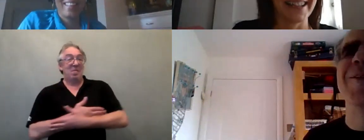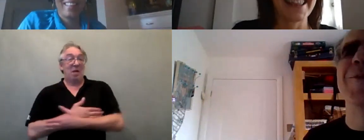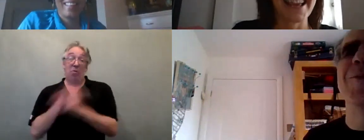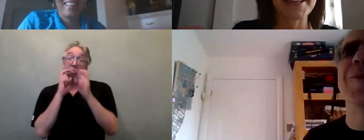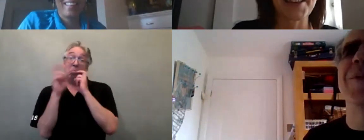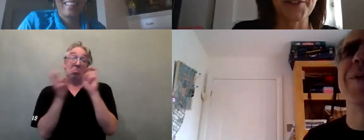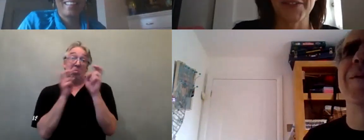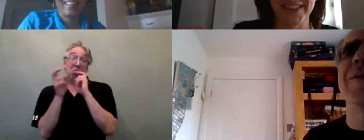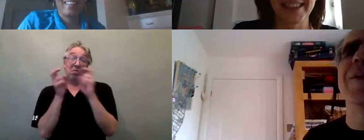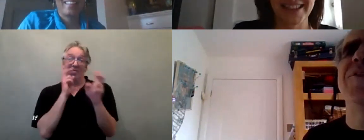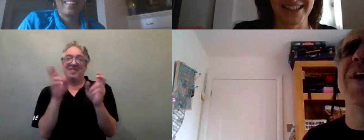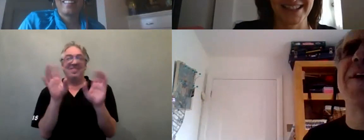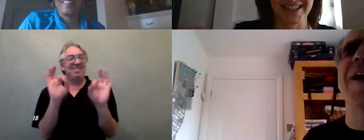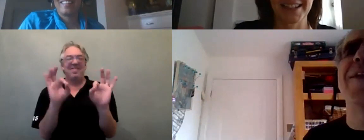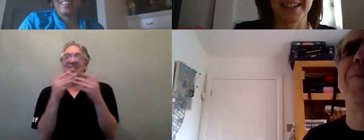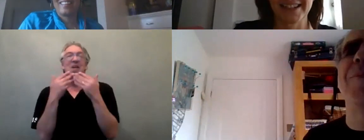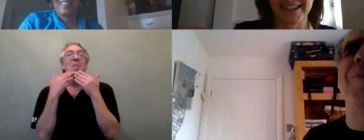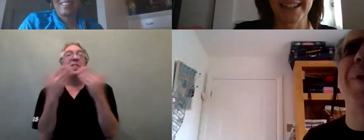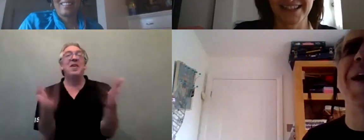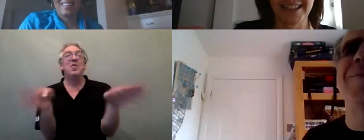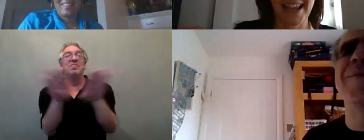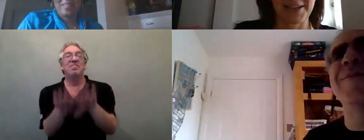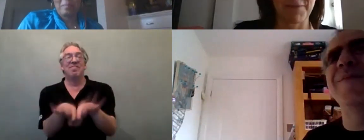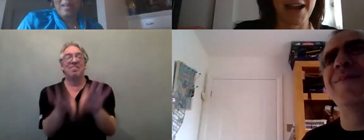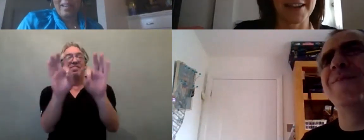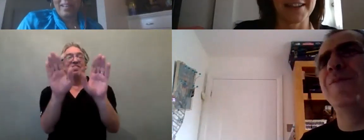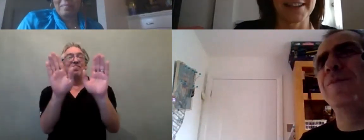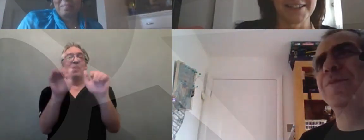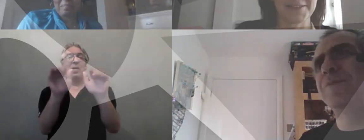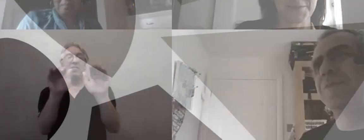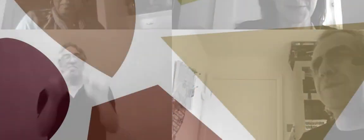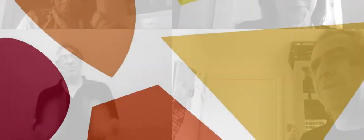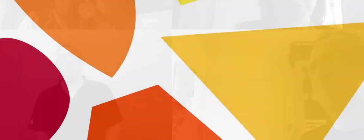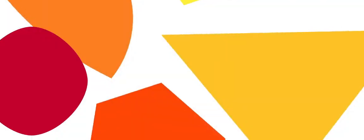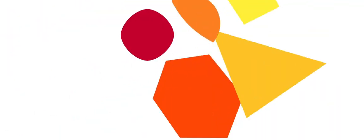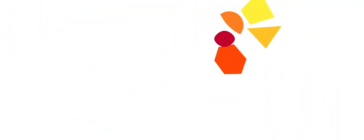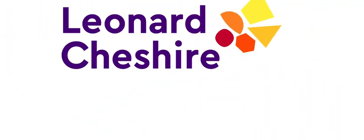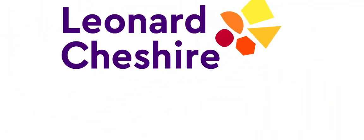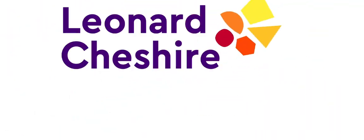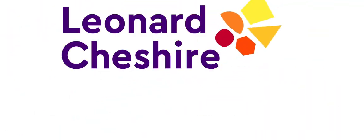Thank you. Cheers, guys. Bye-bye. Bye.